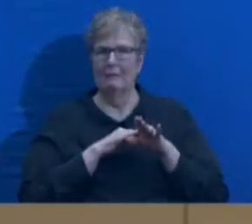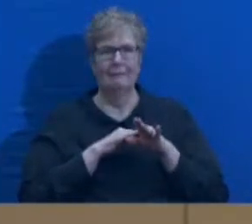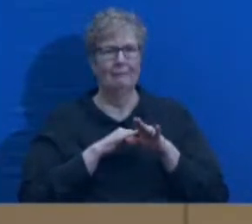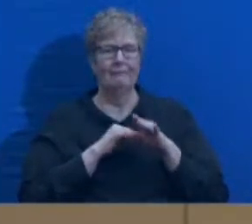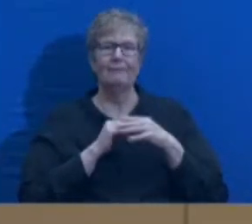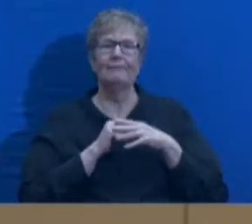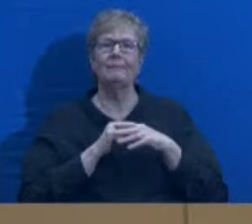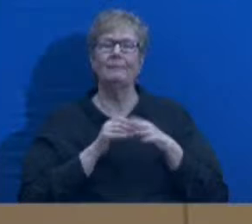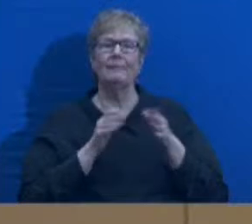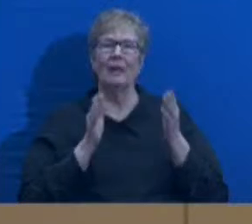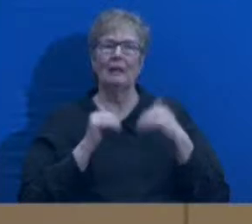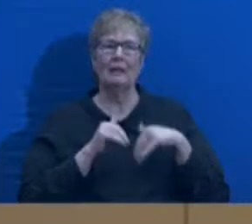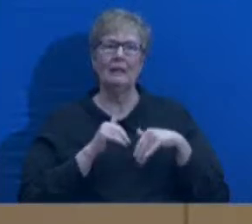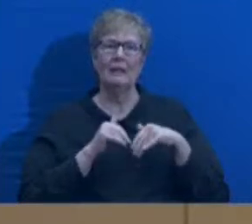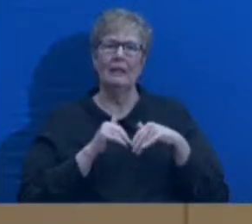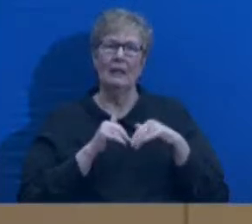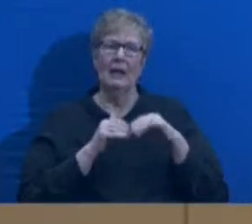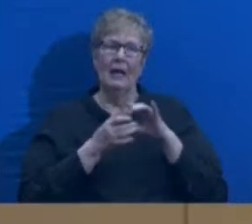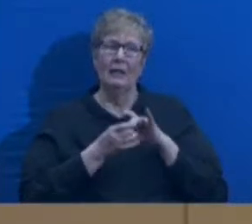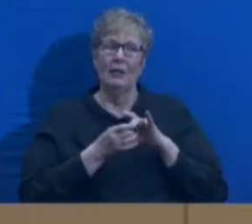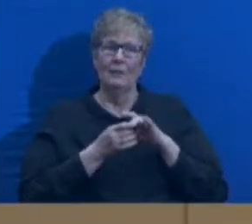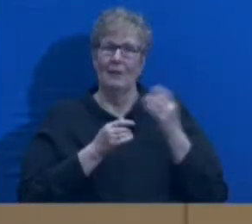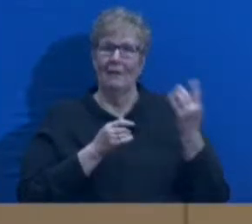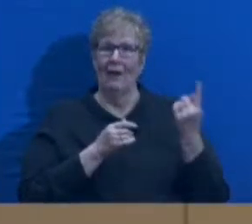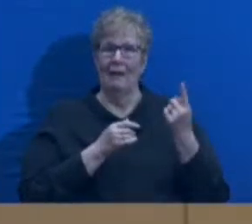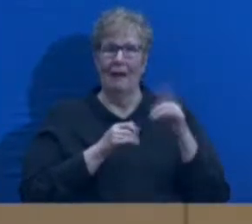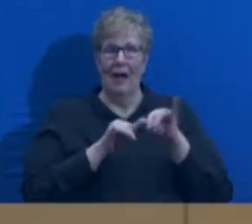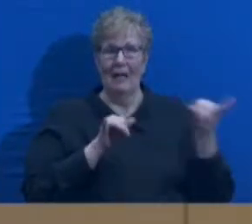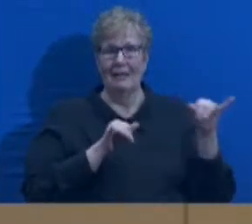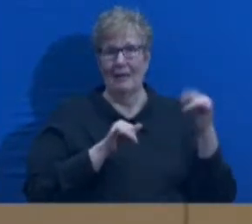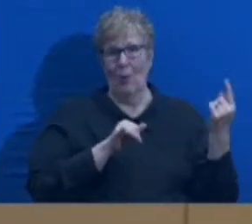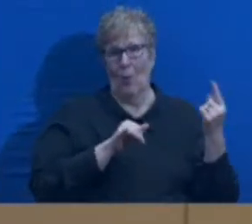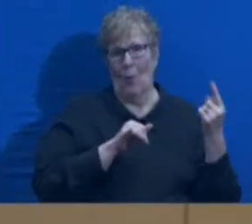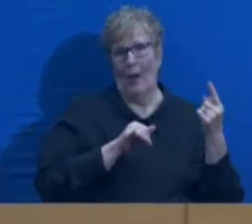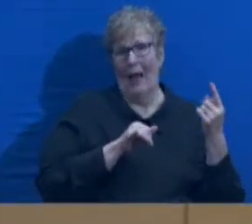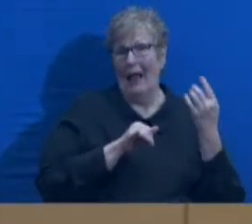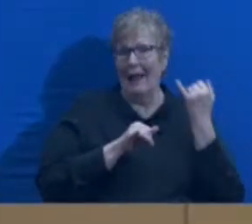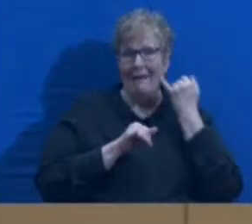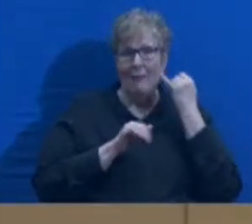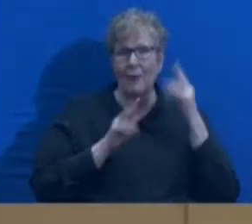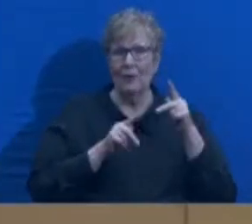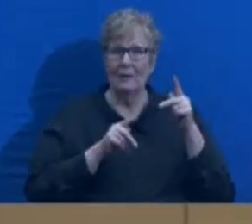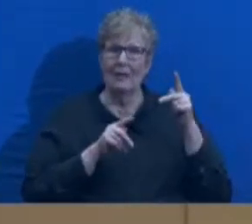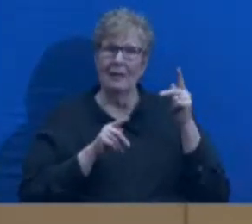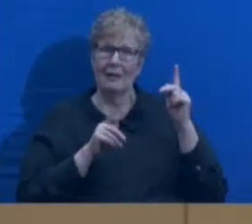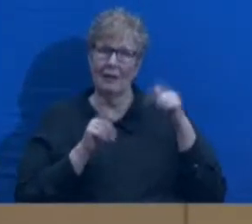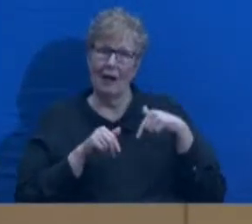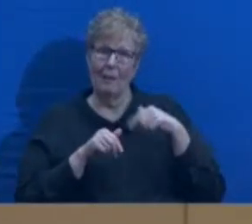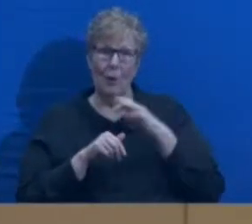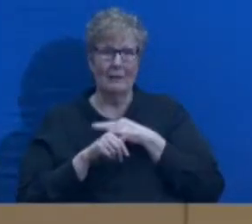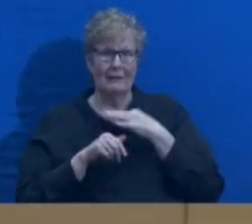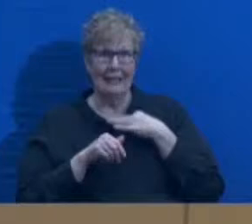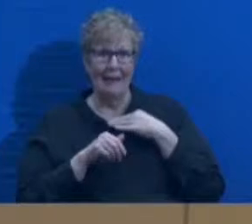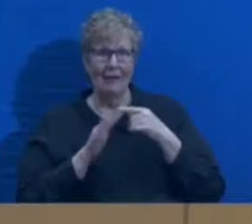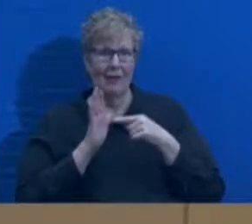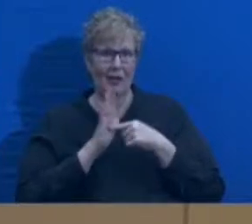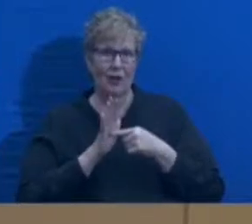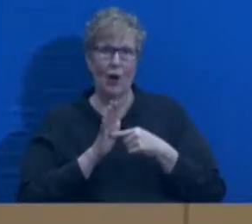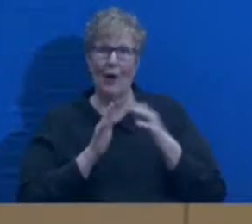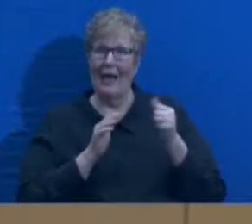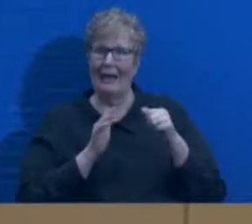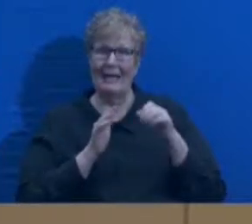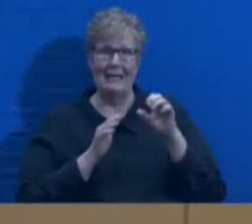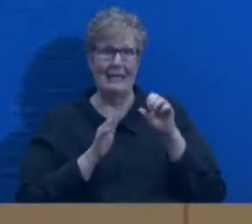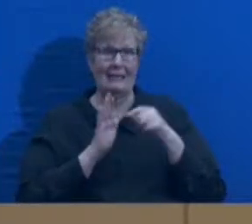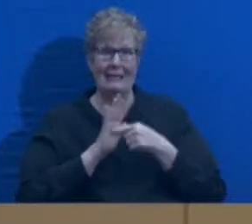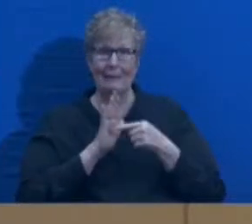venues. In terms of isolation and quarantine, anyone who is attending or staff who exhibits signs and symptoms